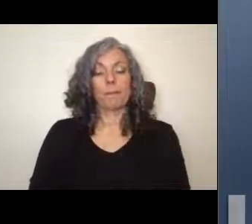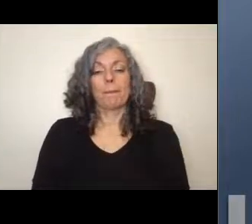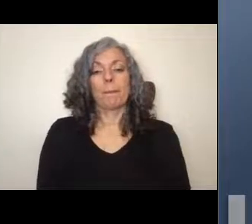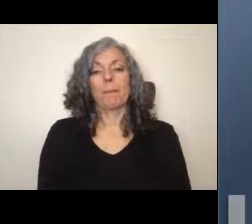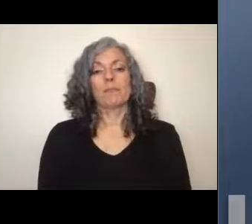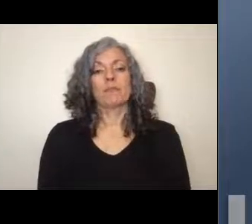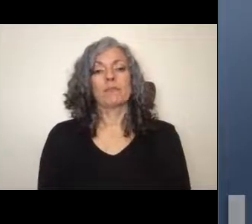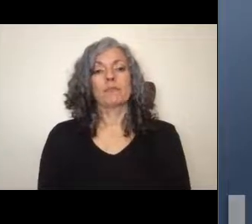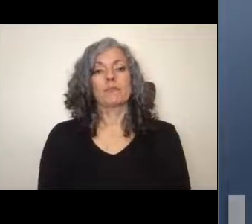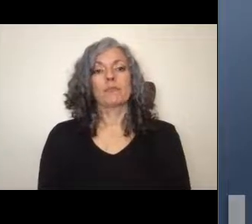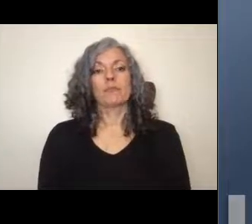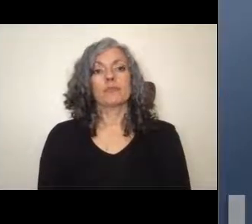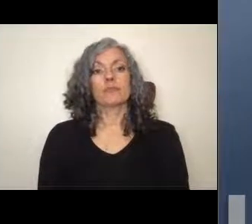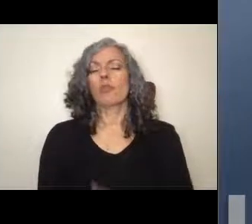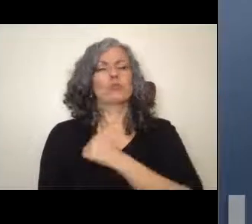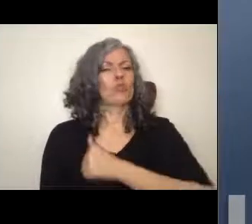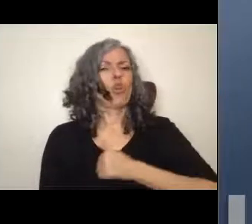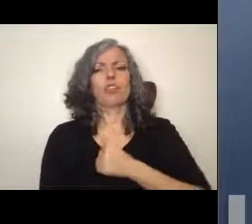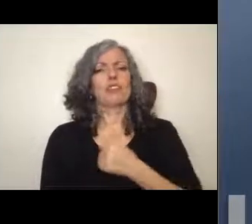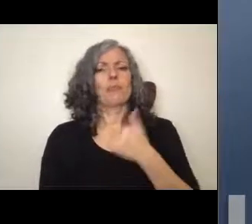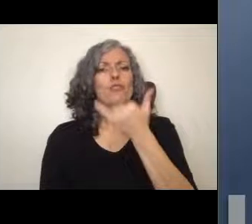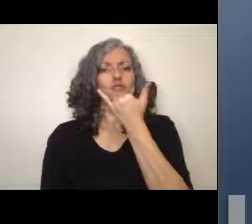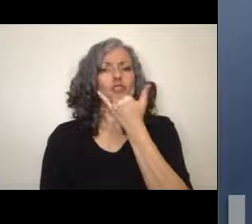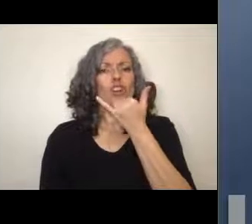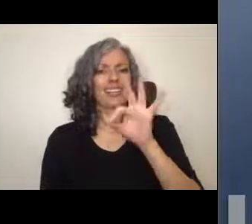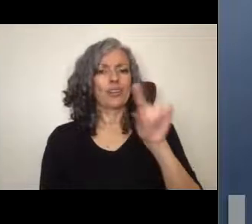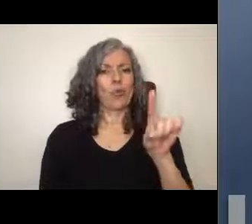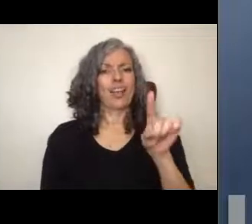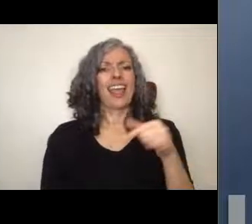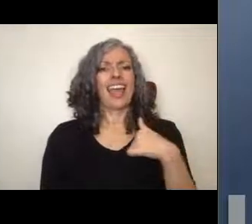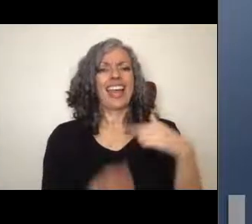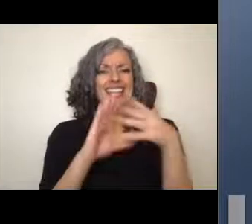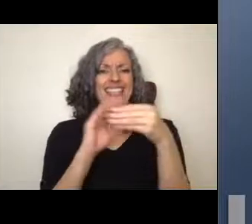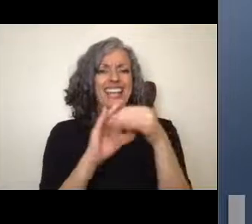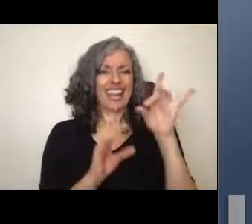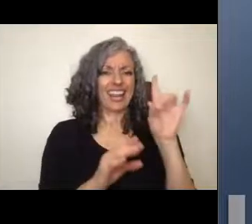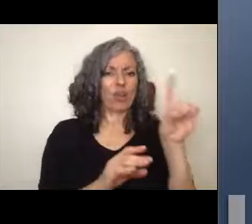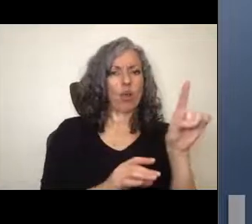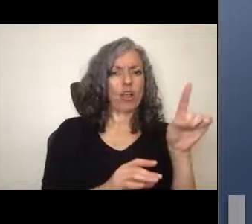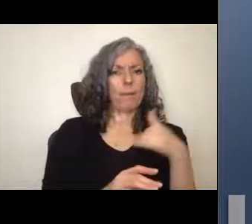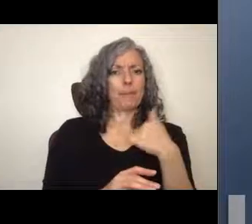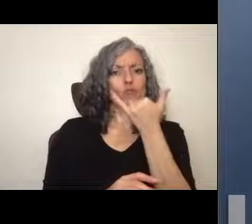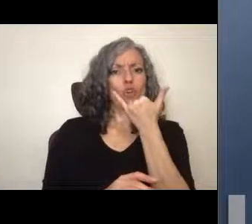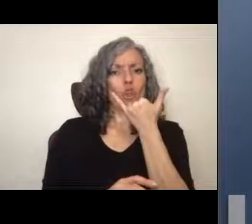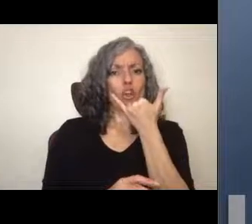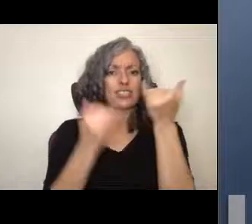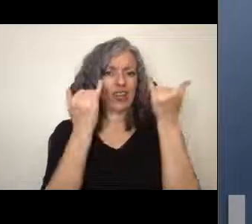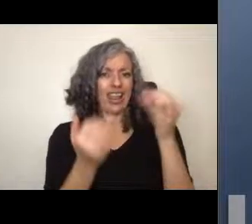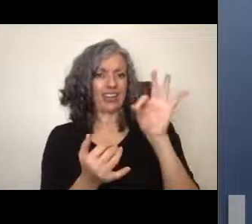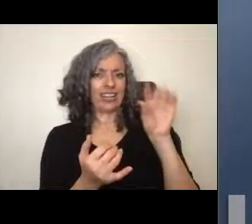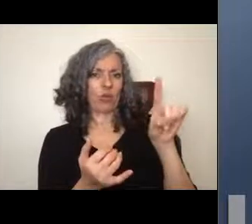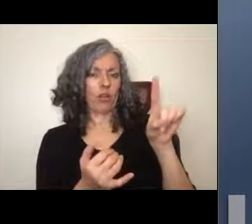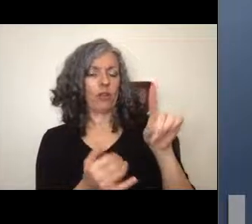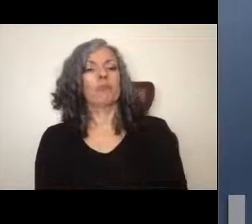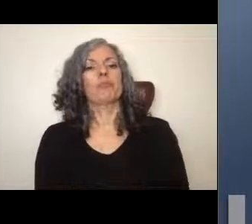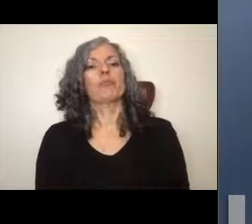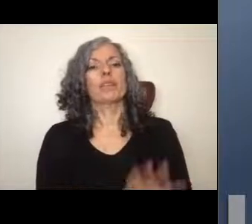Oh, you said 91, I apologize. I said 91, sorry. 91, no problem. Commissioners, I'll take 91, tabs 91 through 96